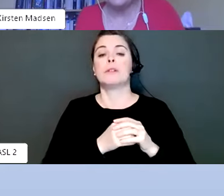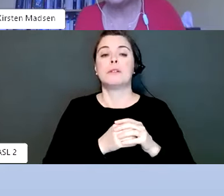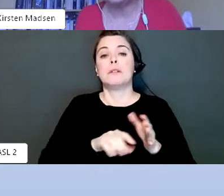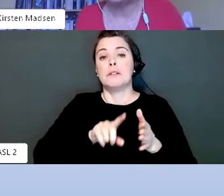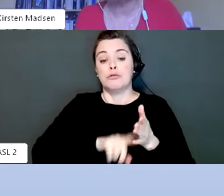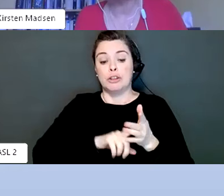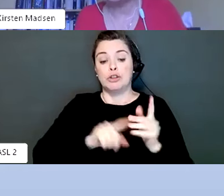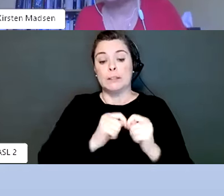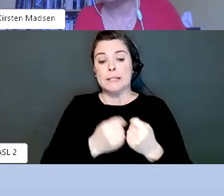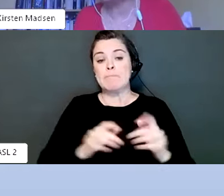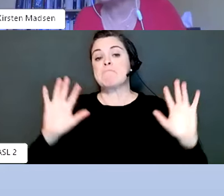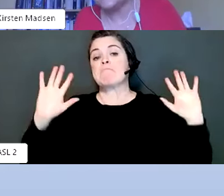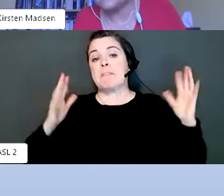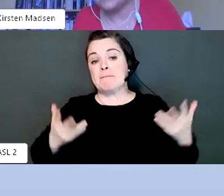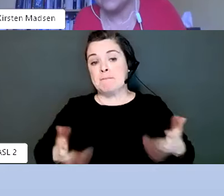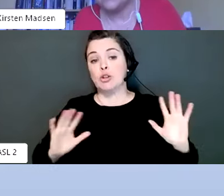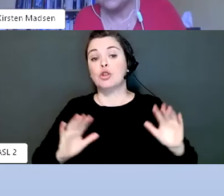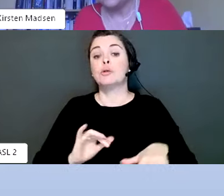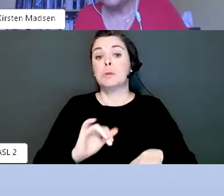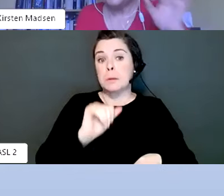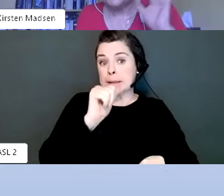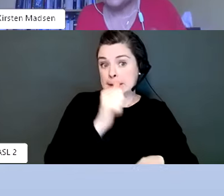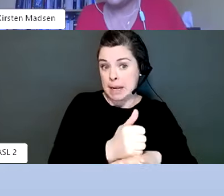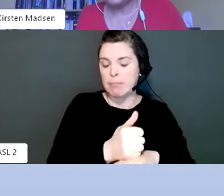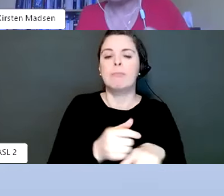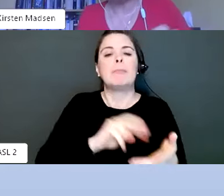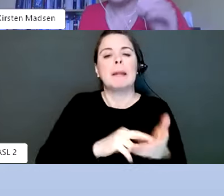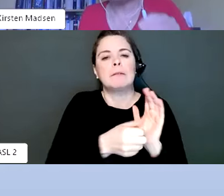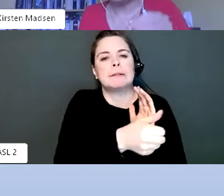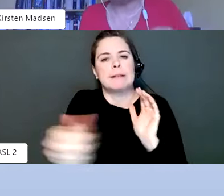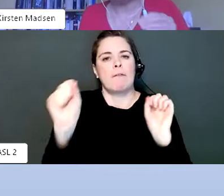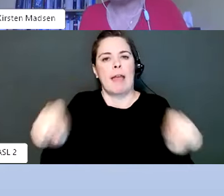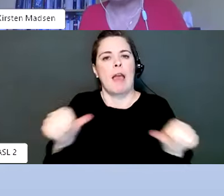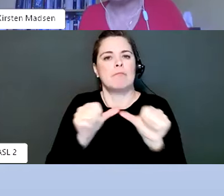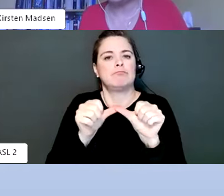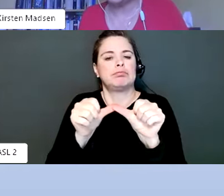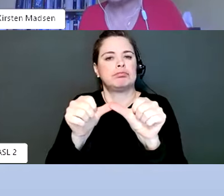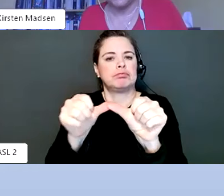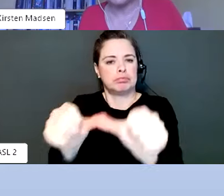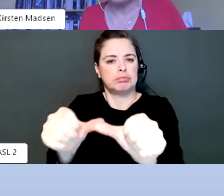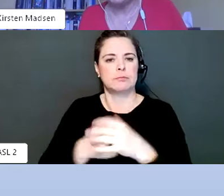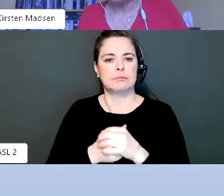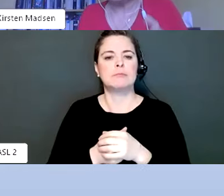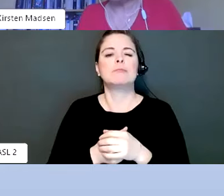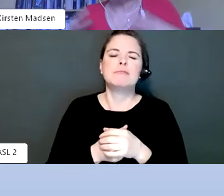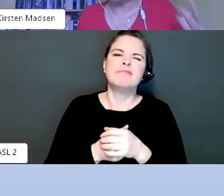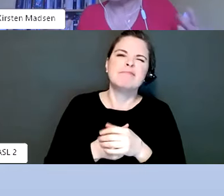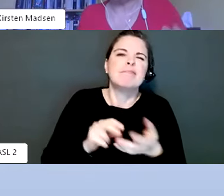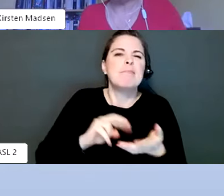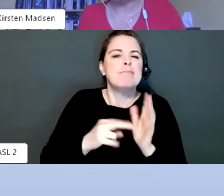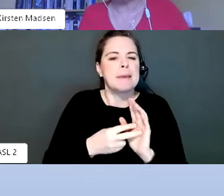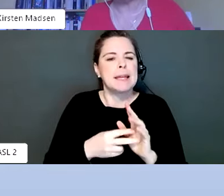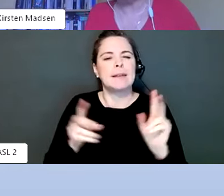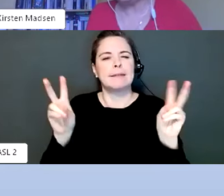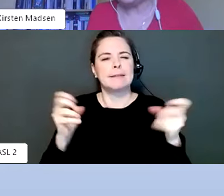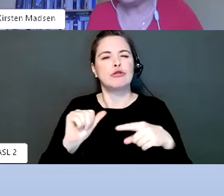back, that it's actually sustainable. So to do this, we're operating from a train the trainer model. So that there